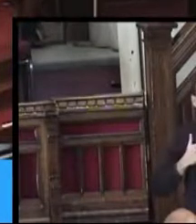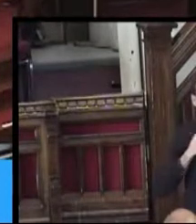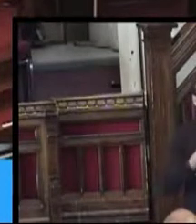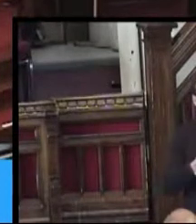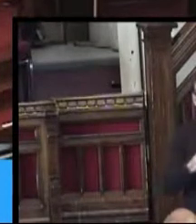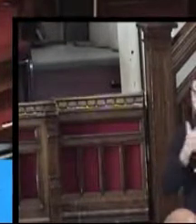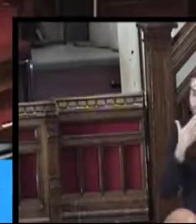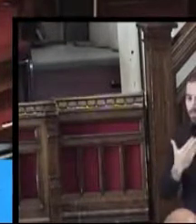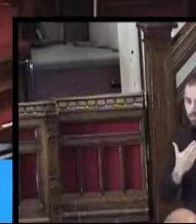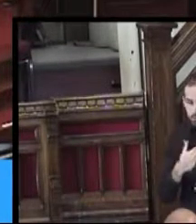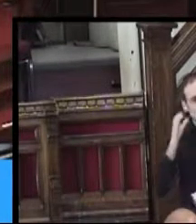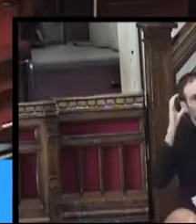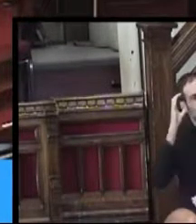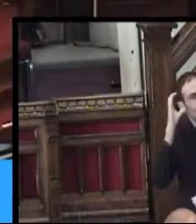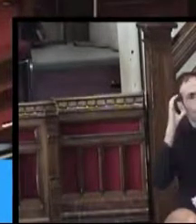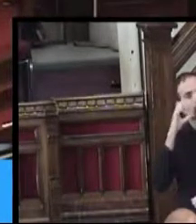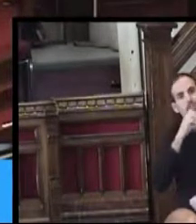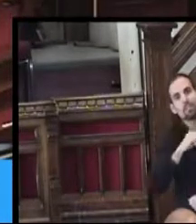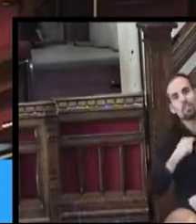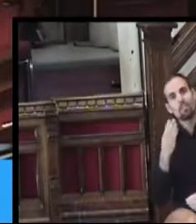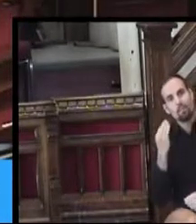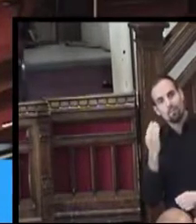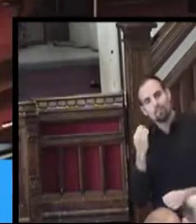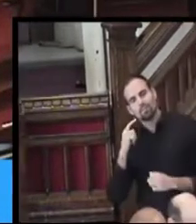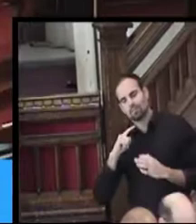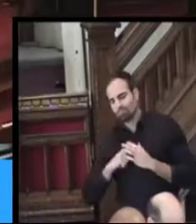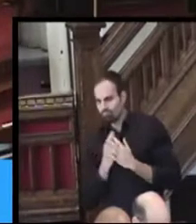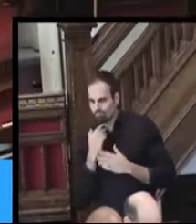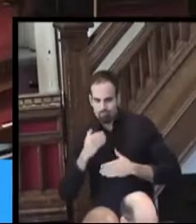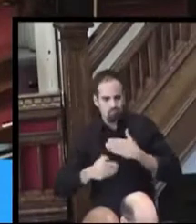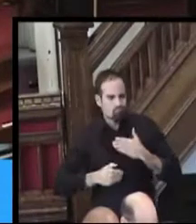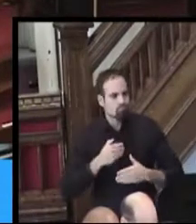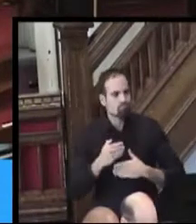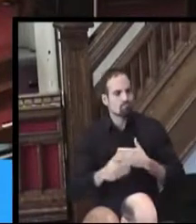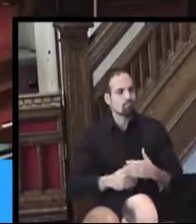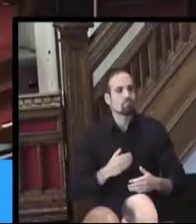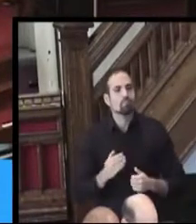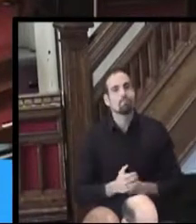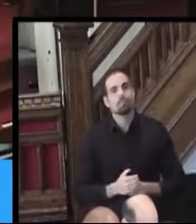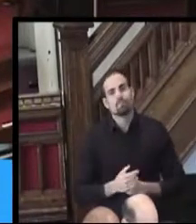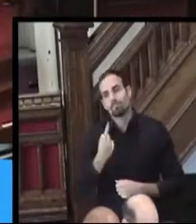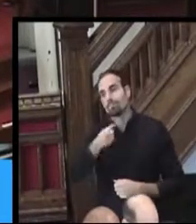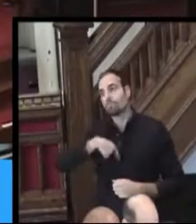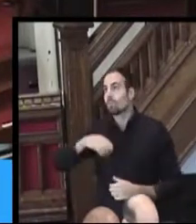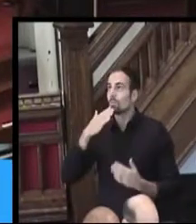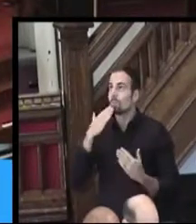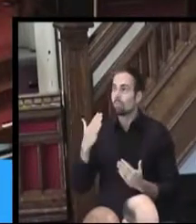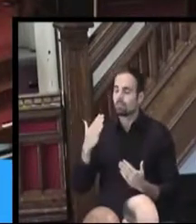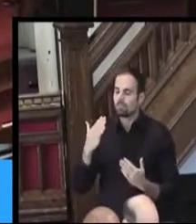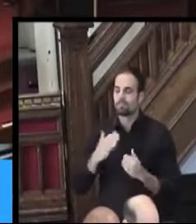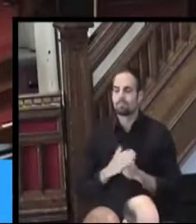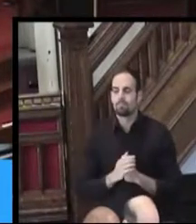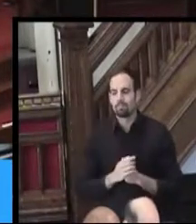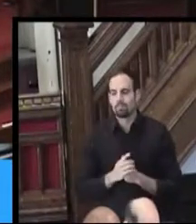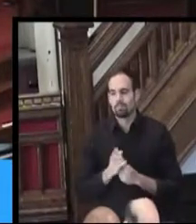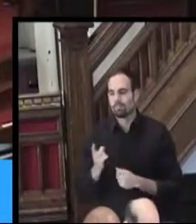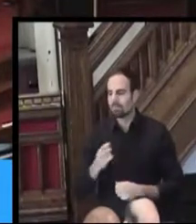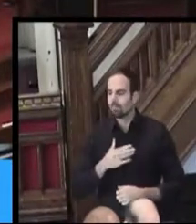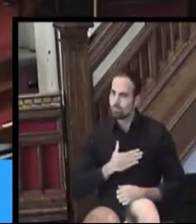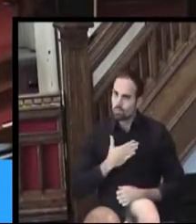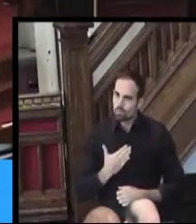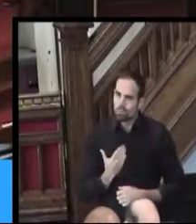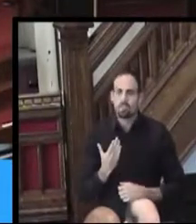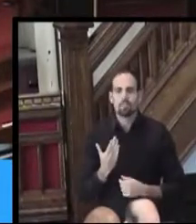was 14 and that he began that process. And we thank you that he is willing to hear it